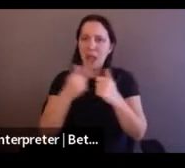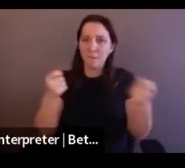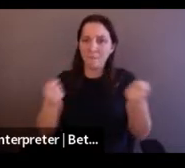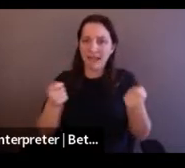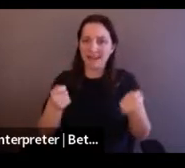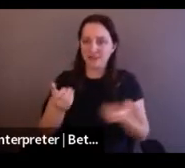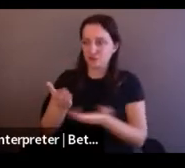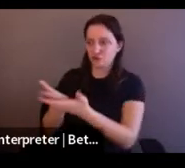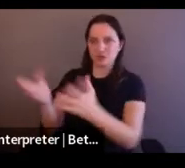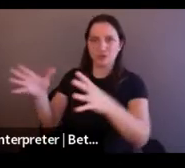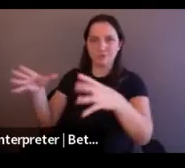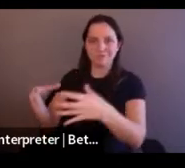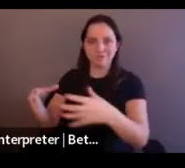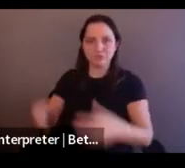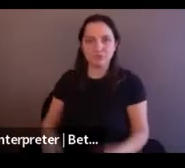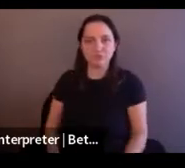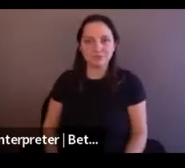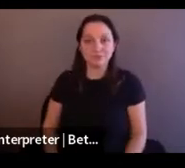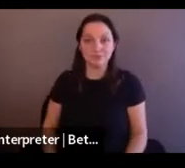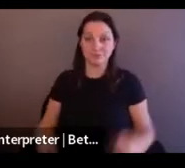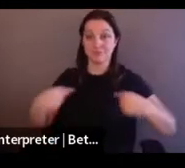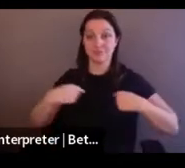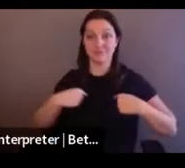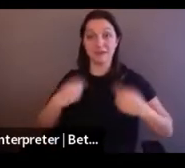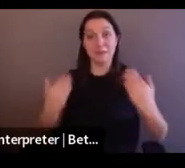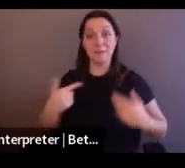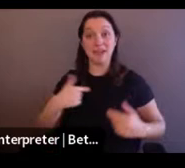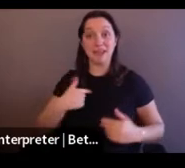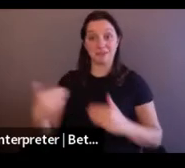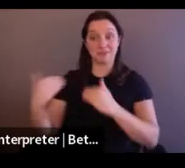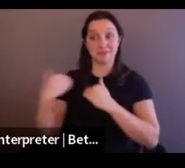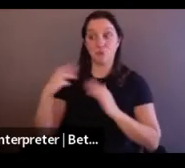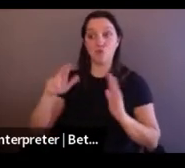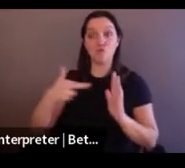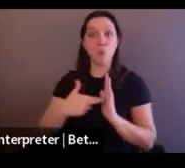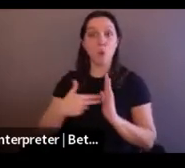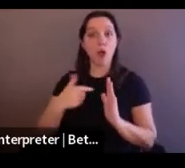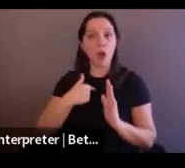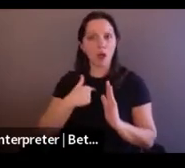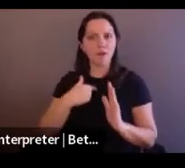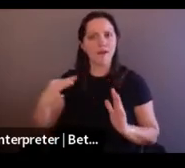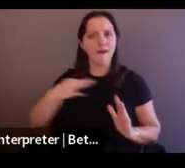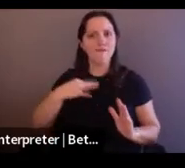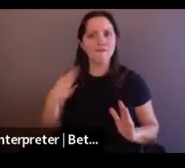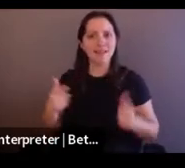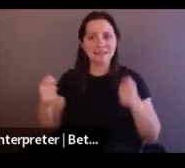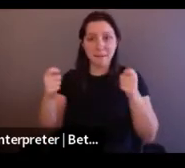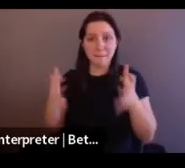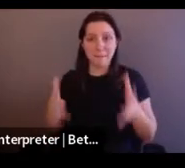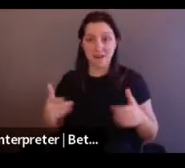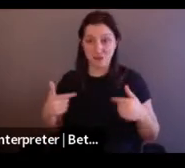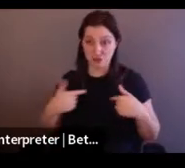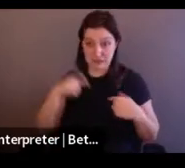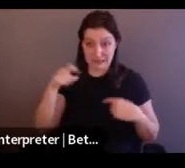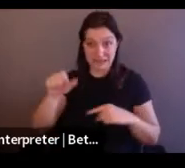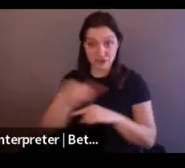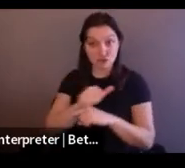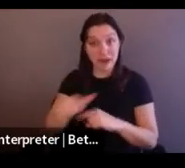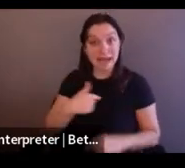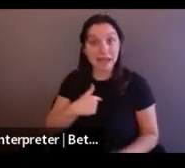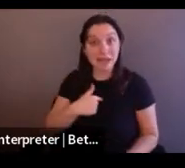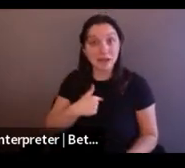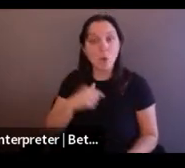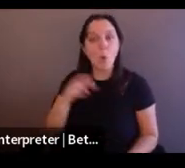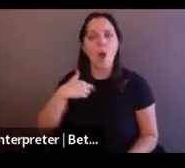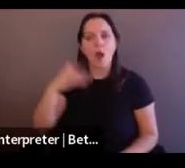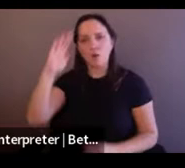skills and experience does a volunteer manager in your organization need? Does that person need to be trained up? you know, it's, I think a lot of us